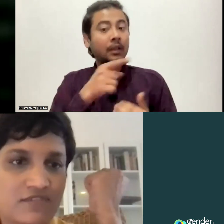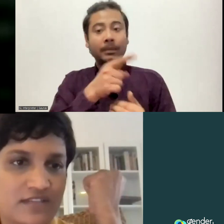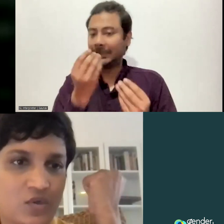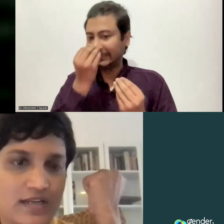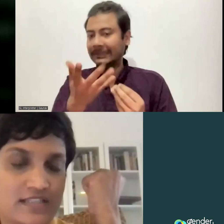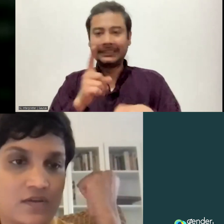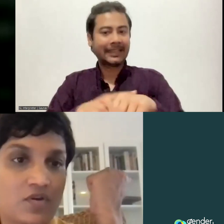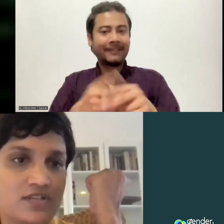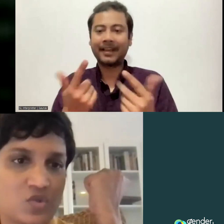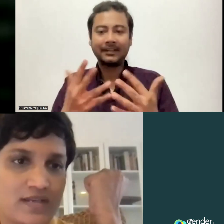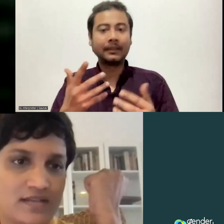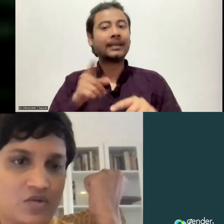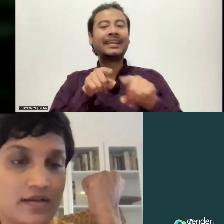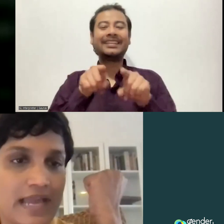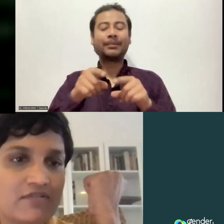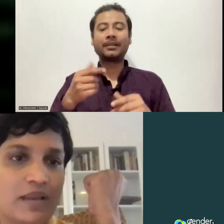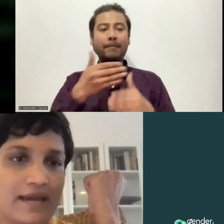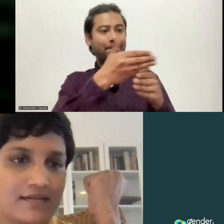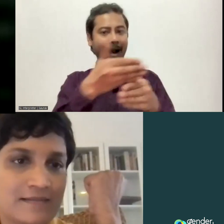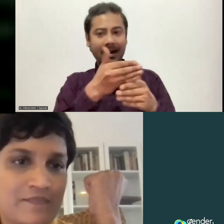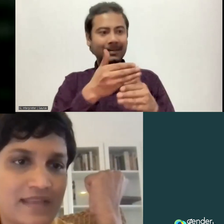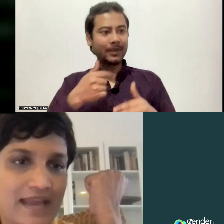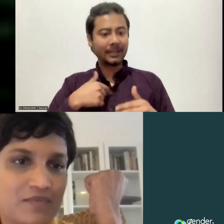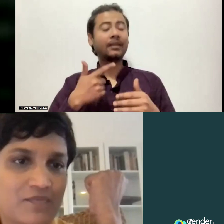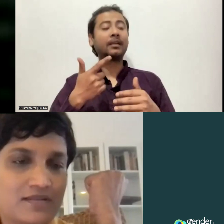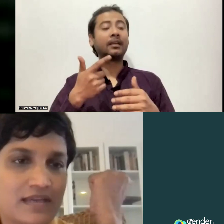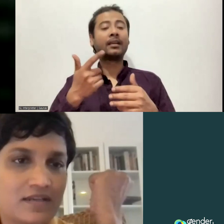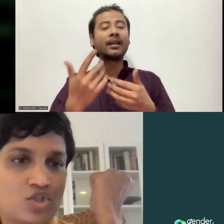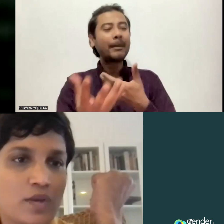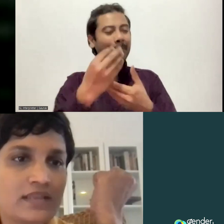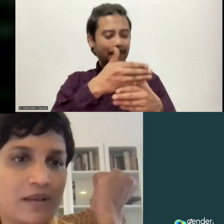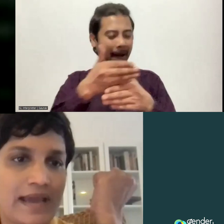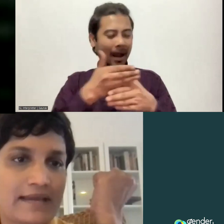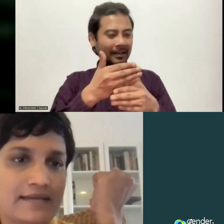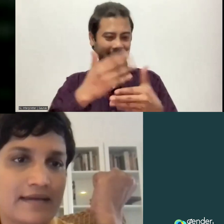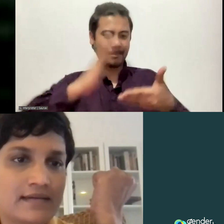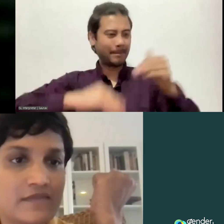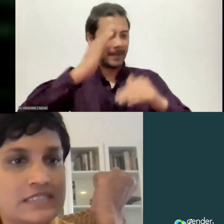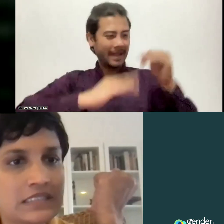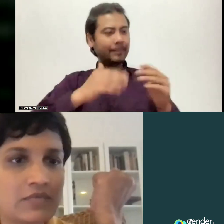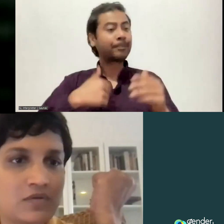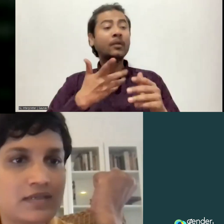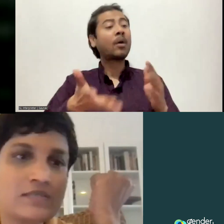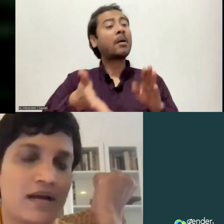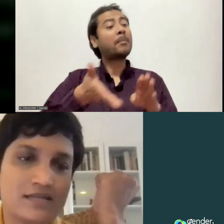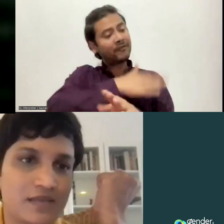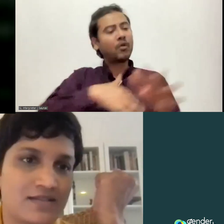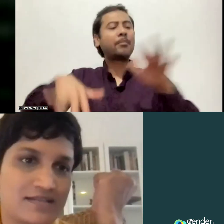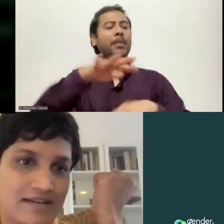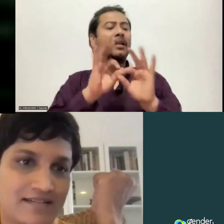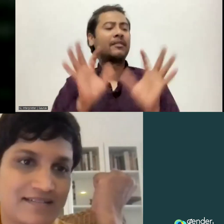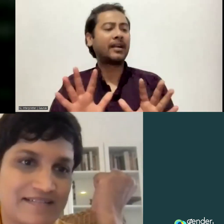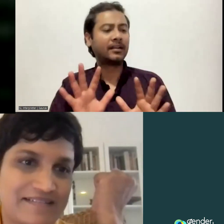these are the 50 toilets, this is where we're going to situate it. You already have a plan. And people think that showing the plan and convincing the community is